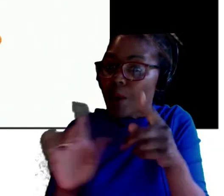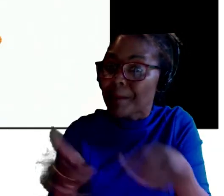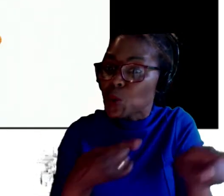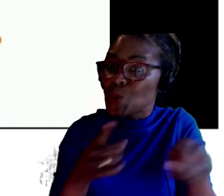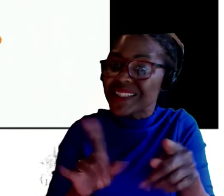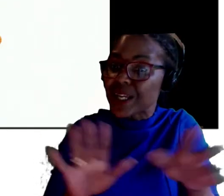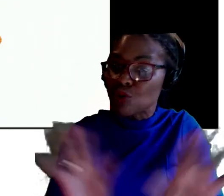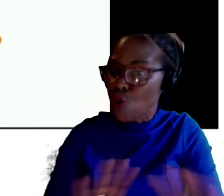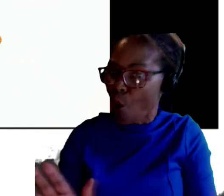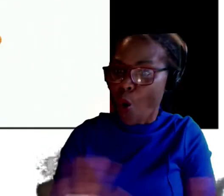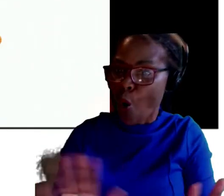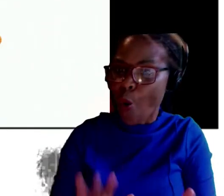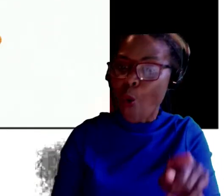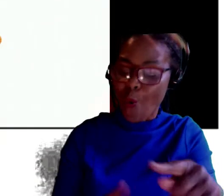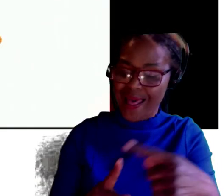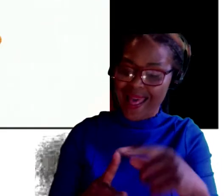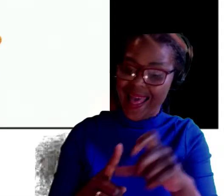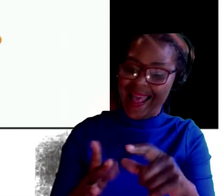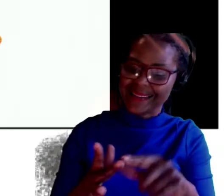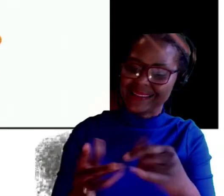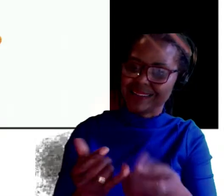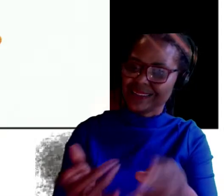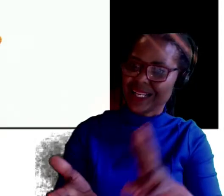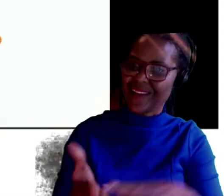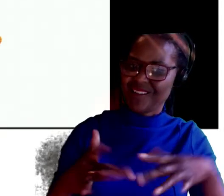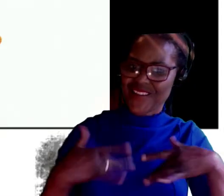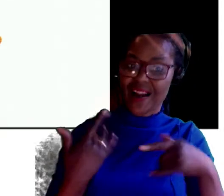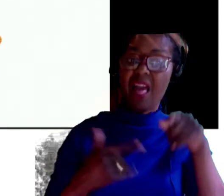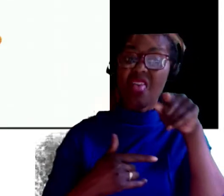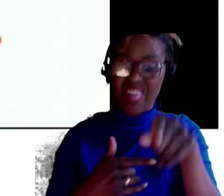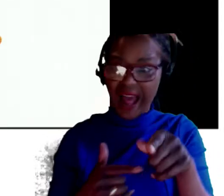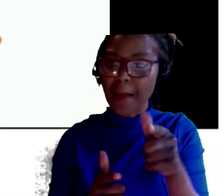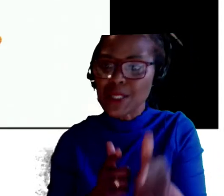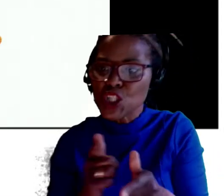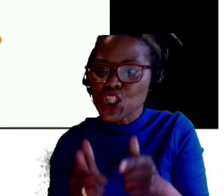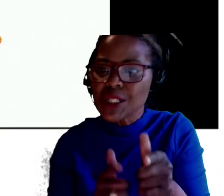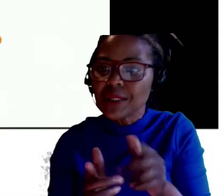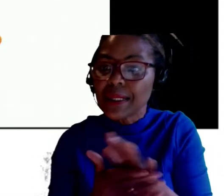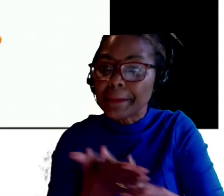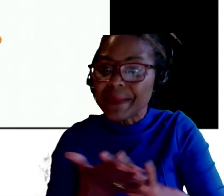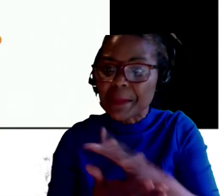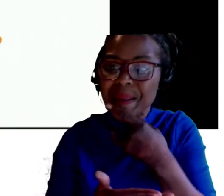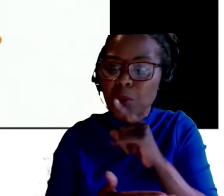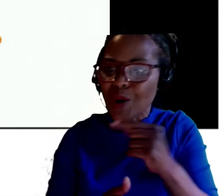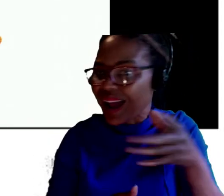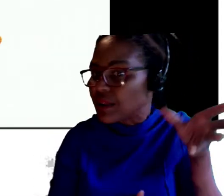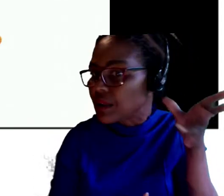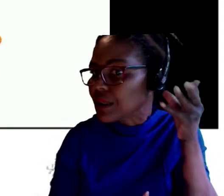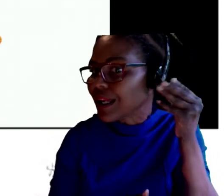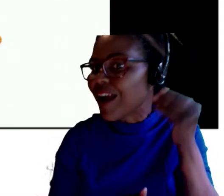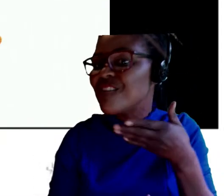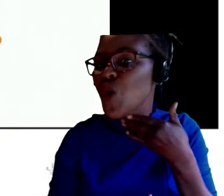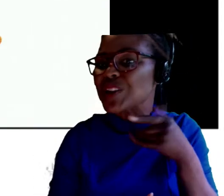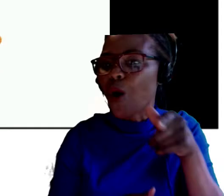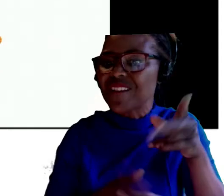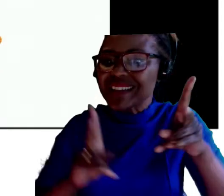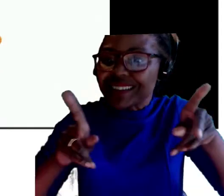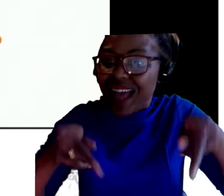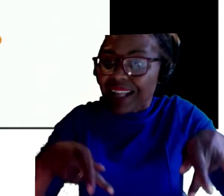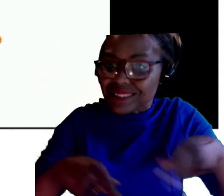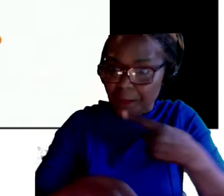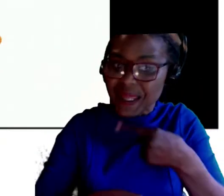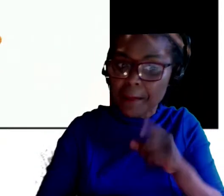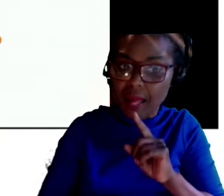hot take is that this machine will allow people to hear the voices of the dead. This machine will, in